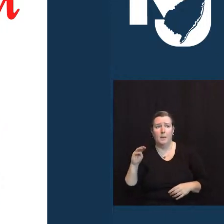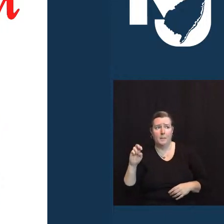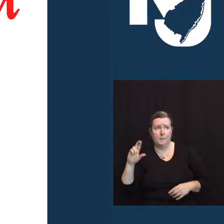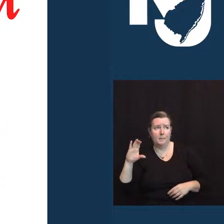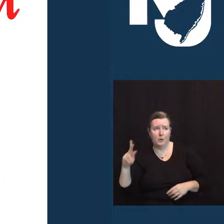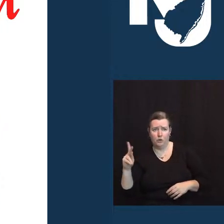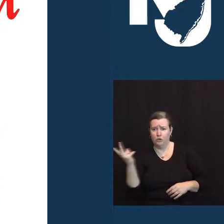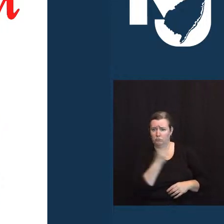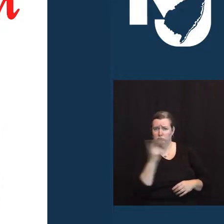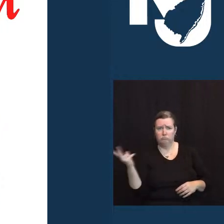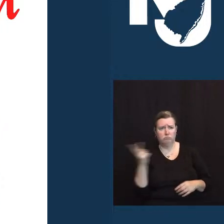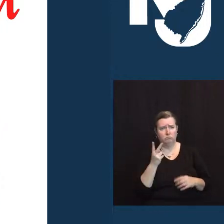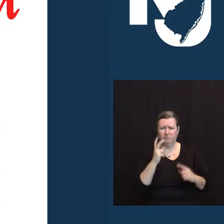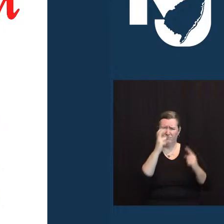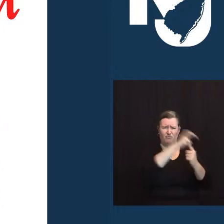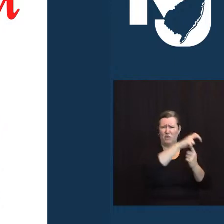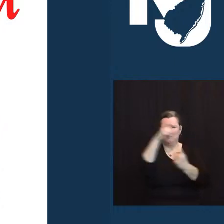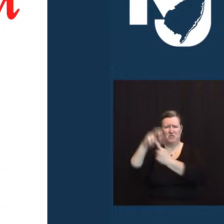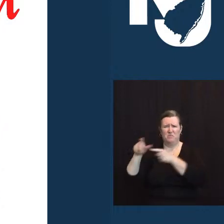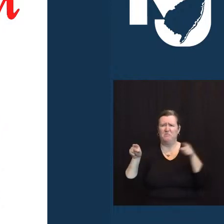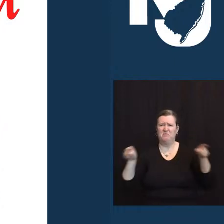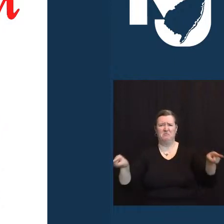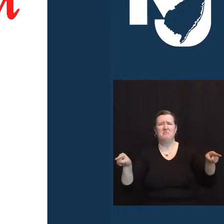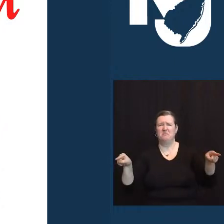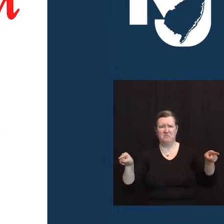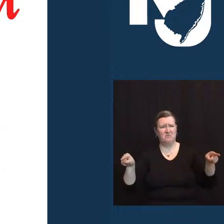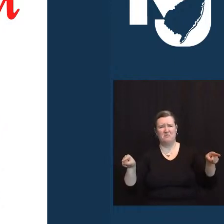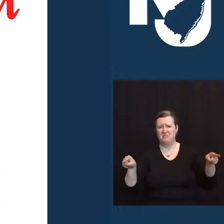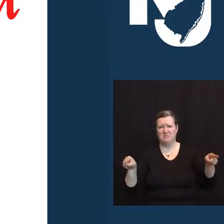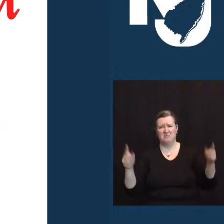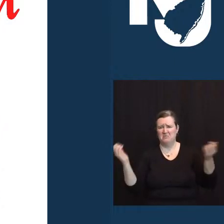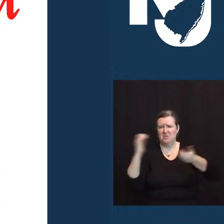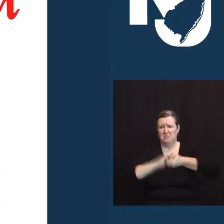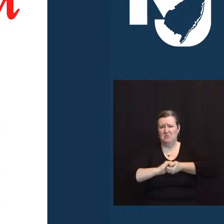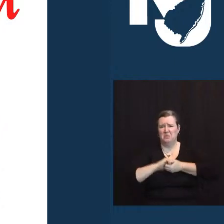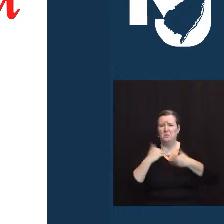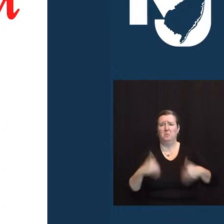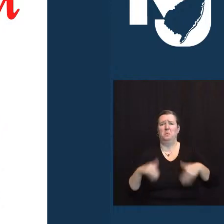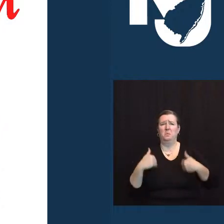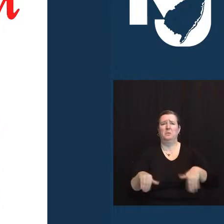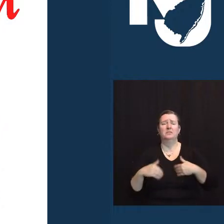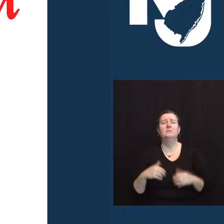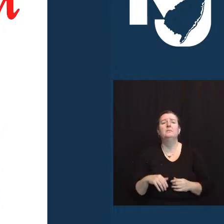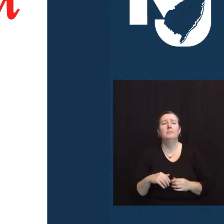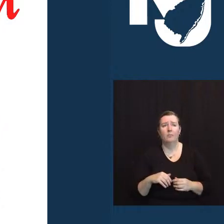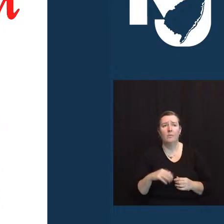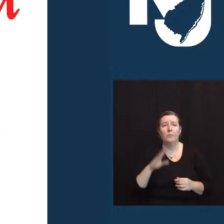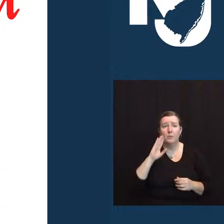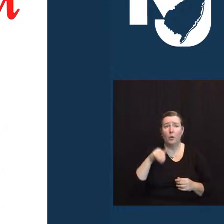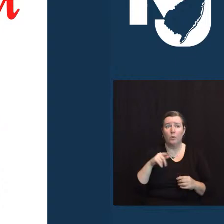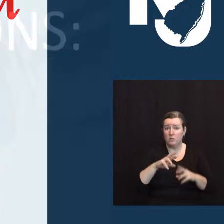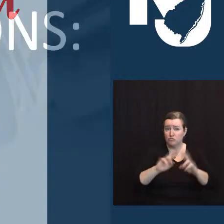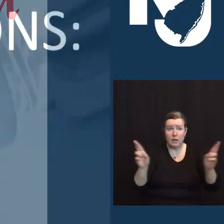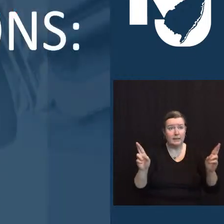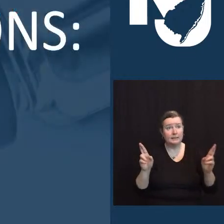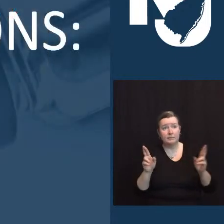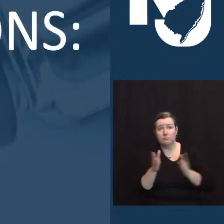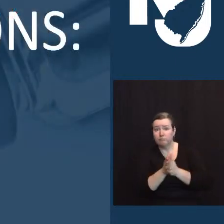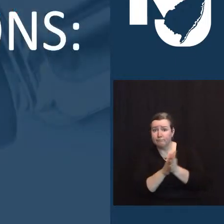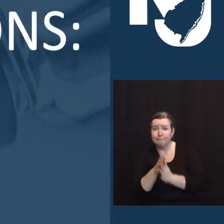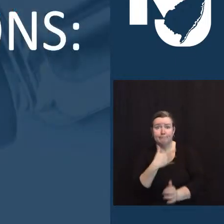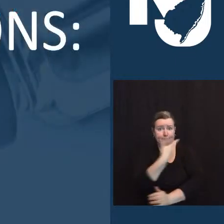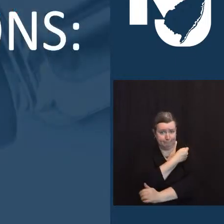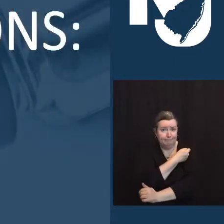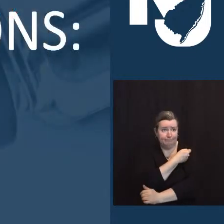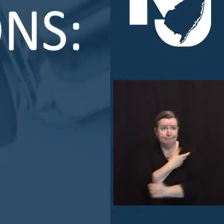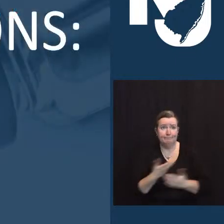companies and outstanding corporate citizens in our state. And we know you're ready for these vaccines as well. To aid this distribution, you've heard us say